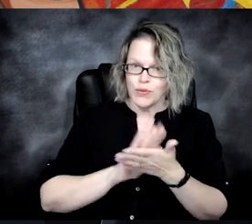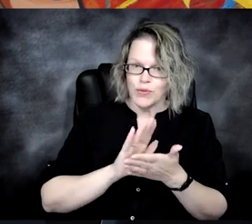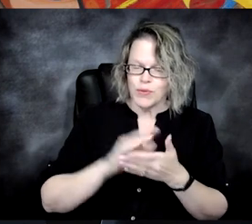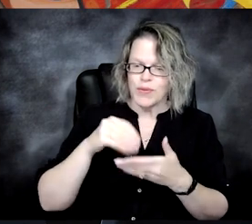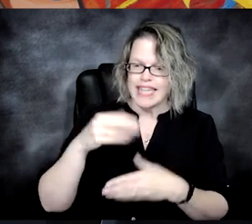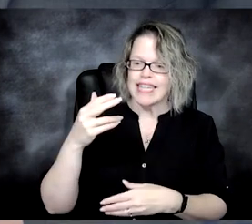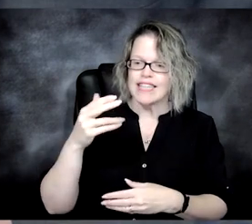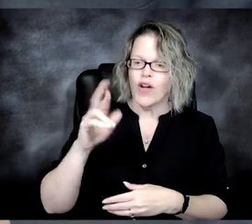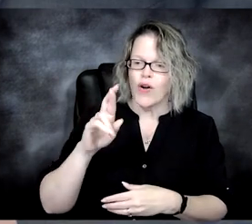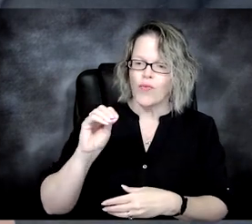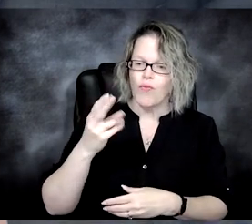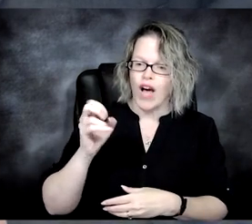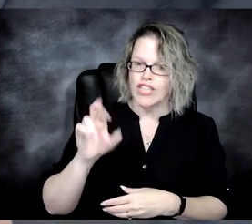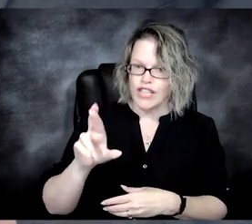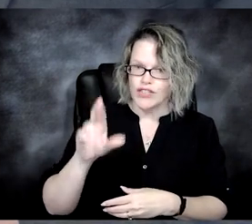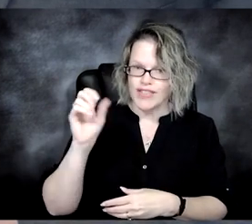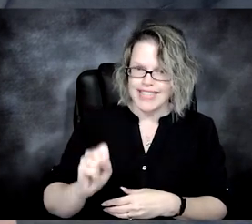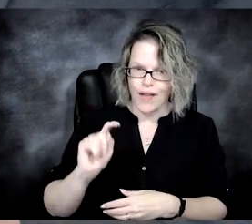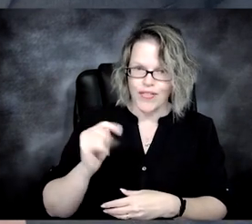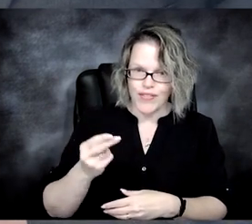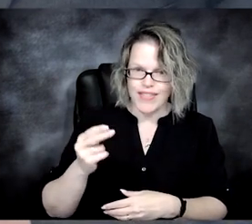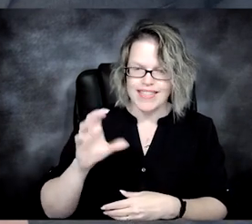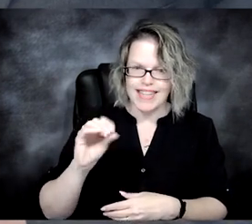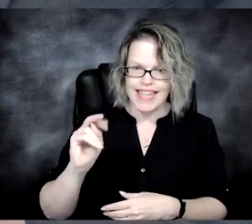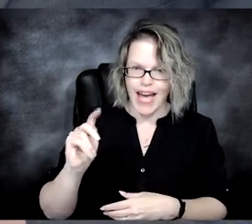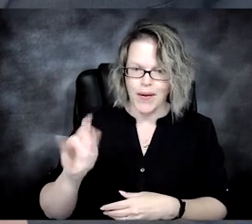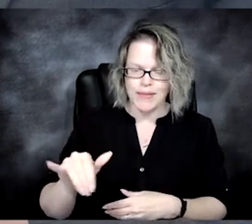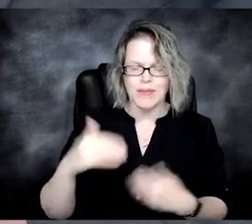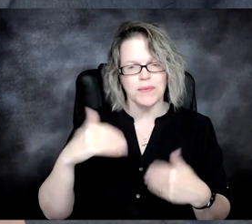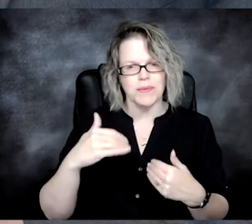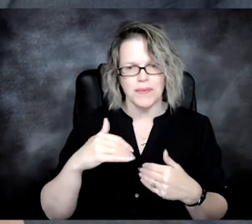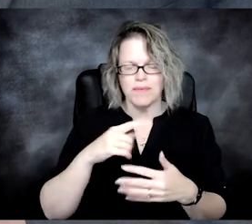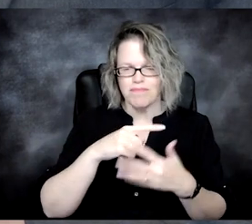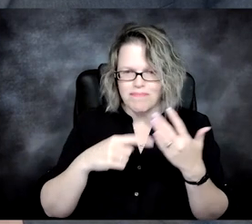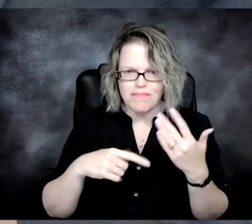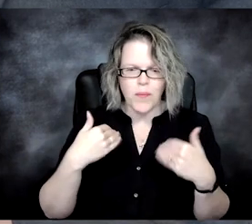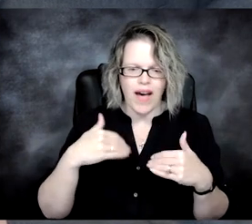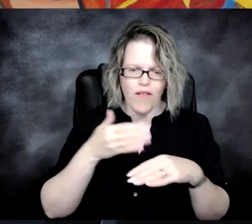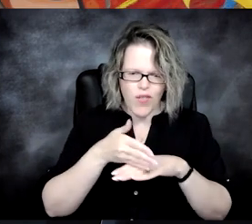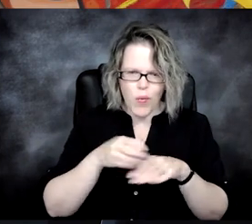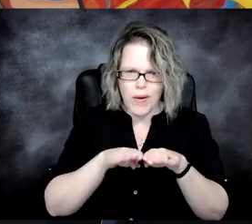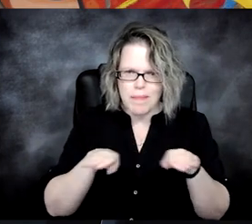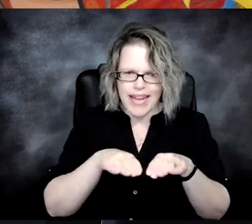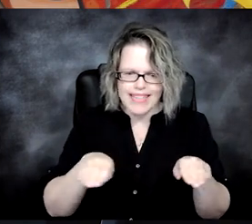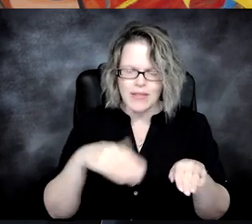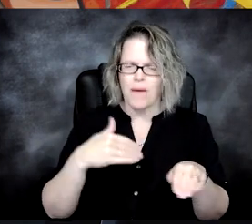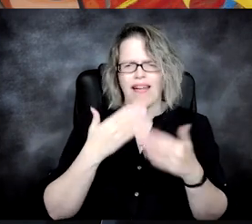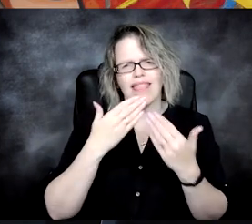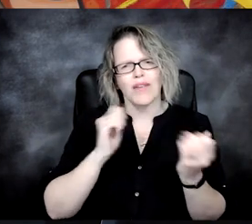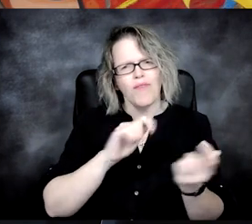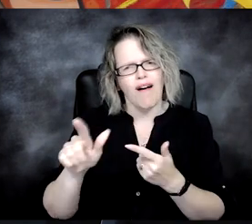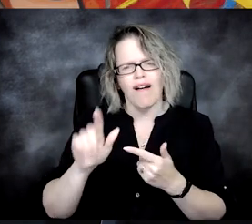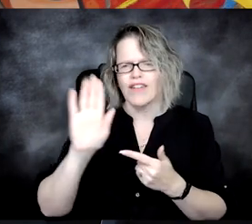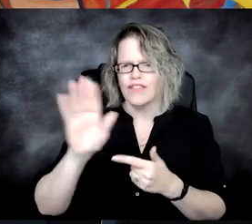School in South Thurston County worked on the wooden bases. So again, to all of our students, congratulations on your art, and we hope you appreciate